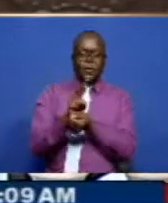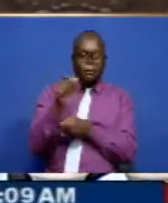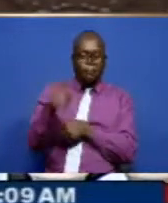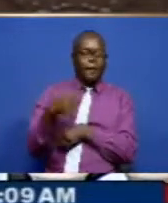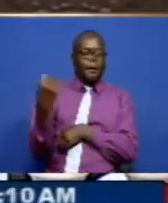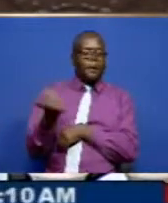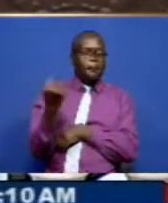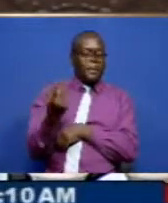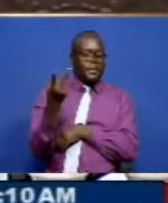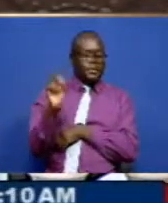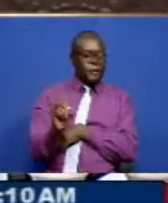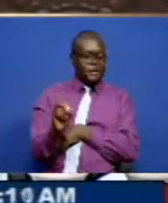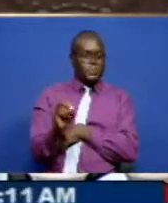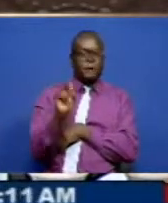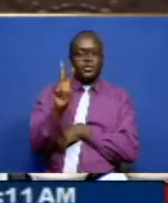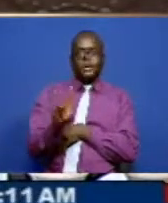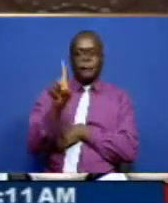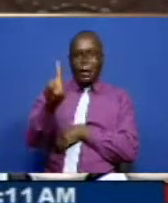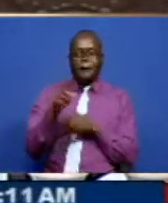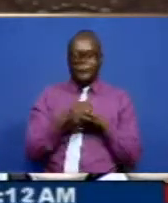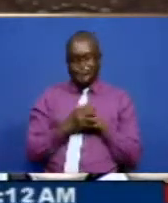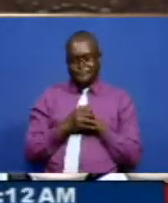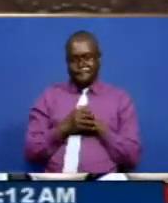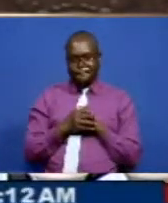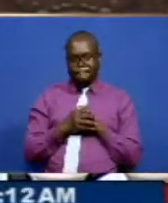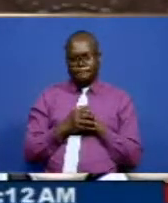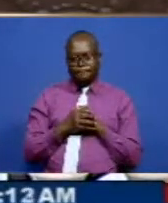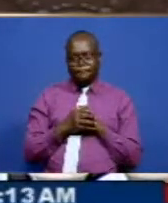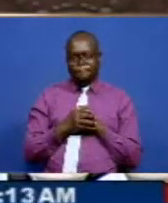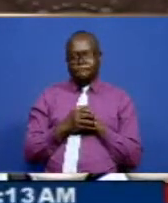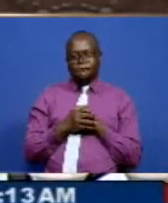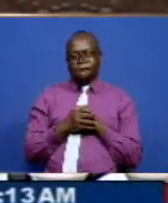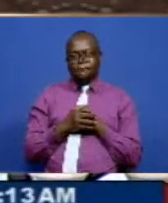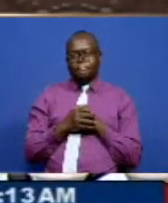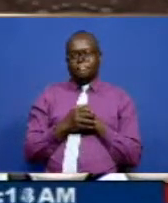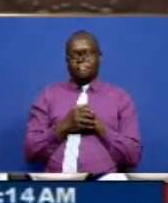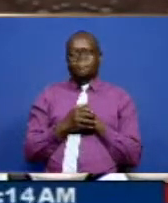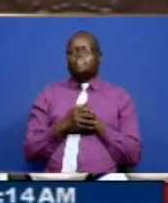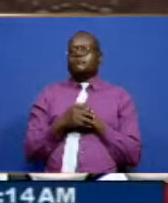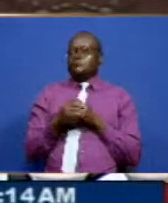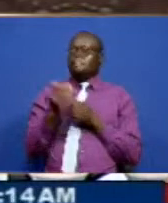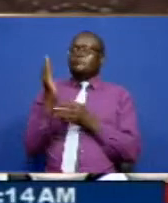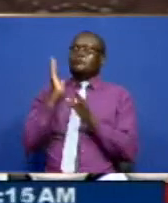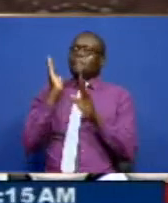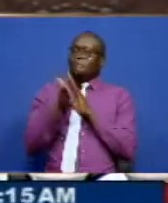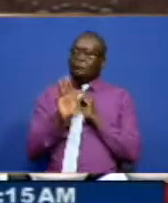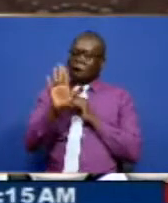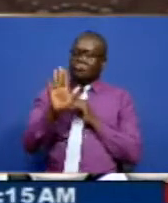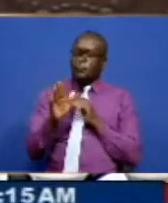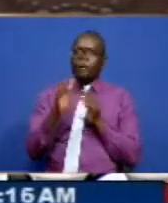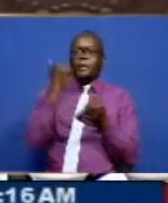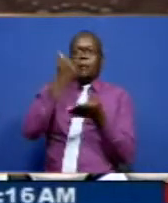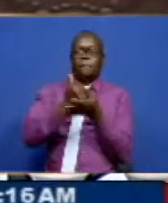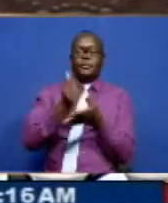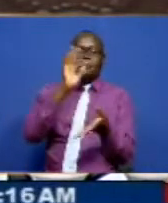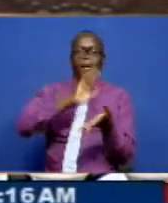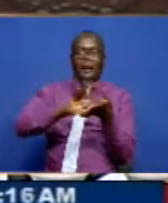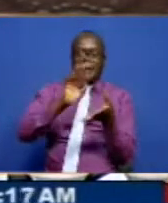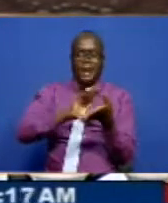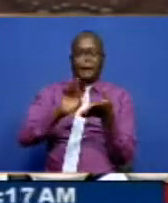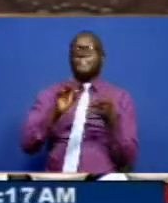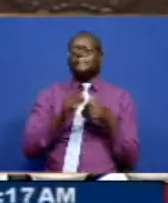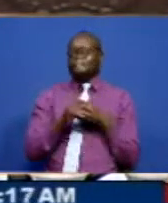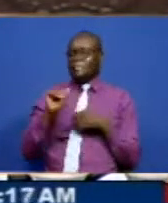May 2021. The parties were required to file their documentation with the Office of the Clerk of the